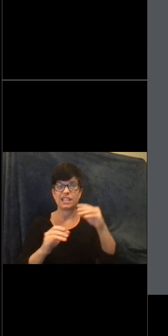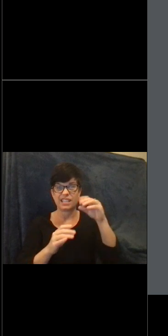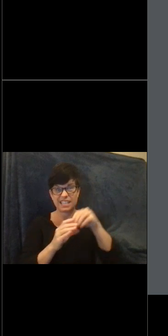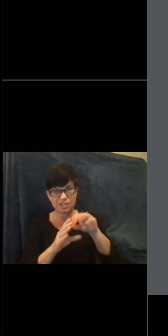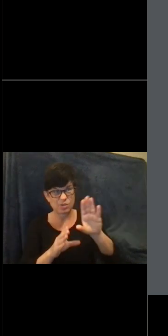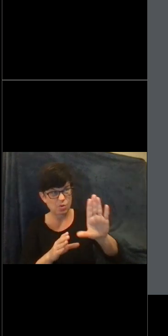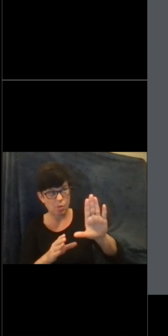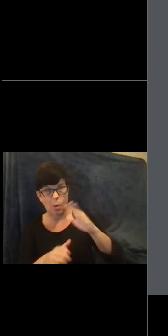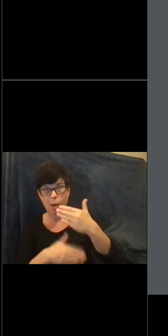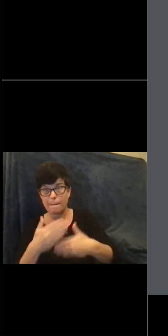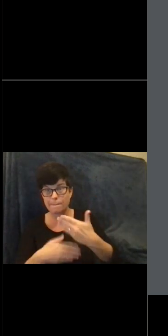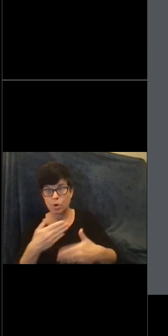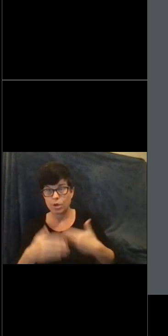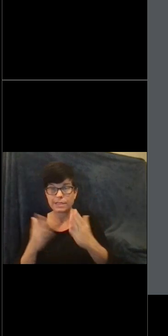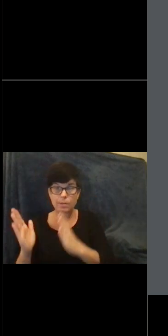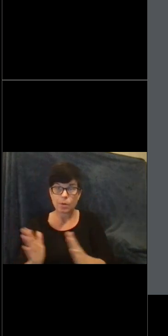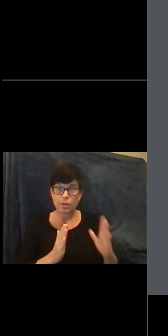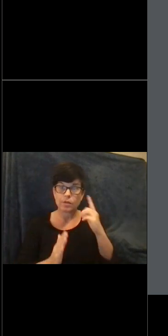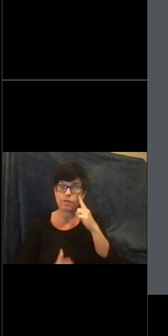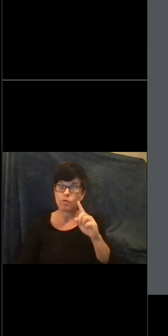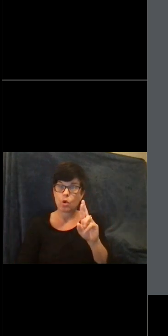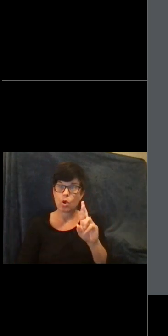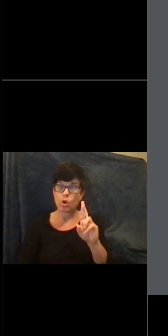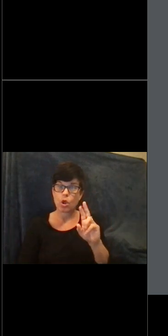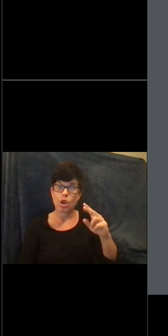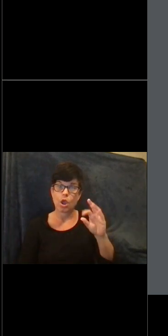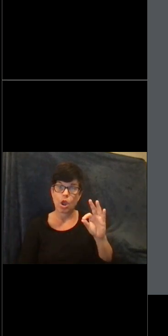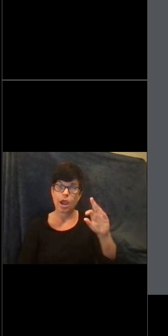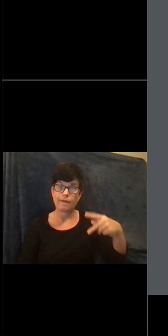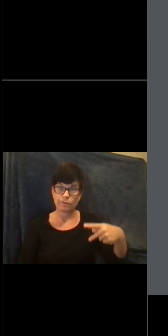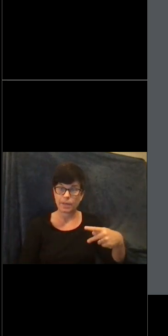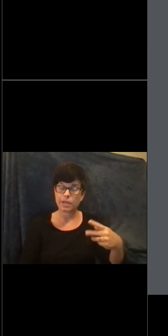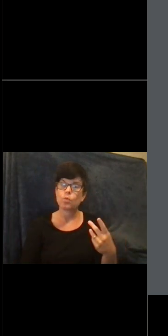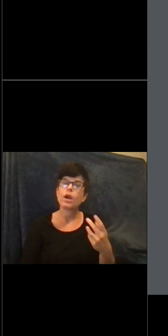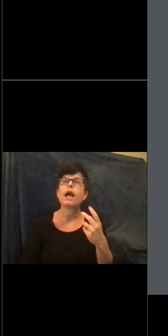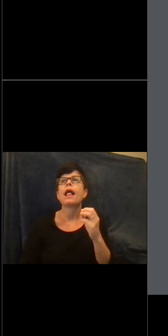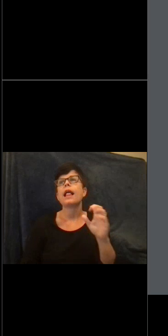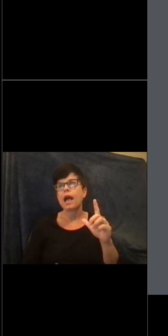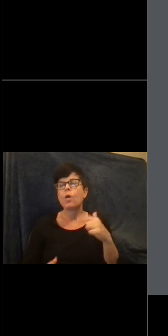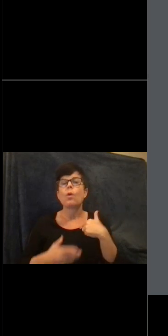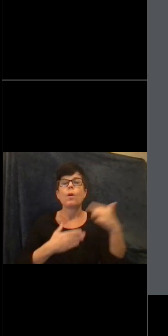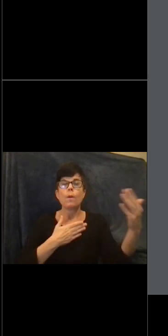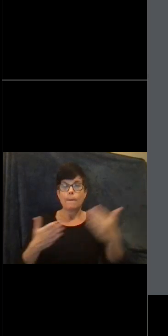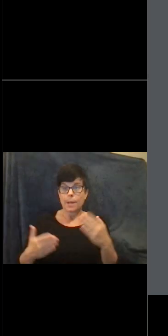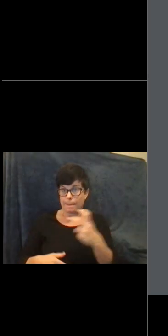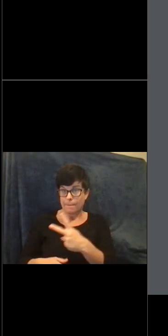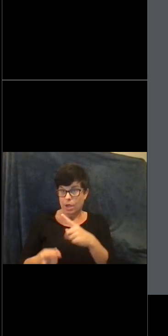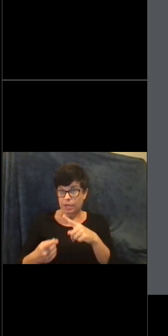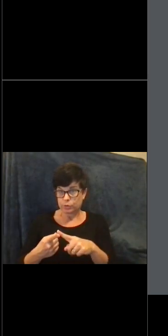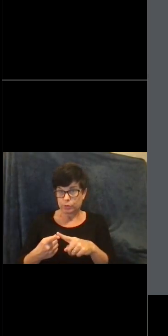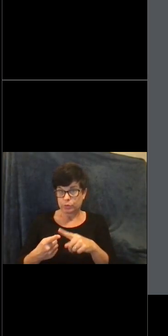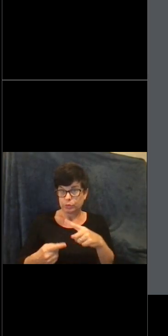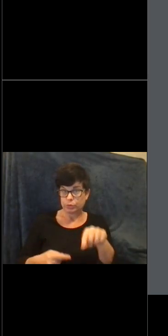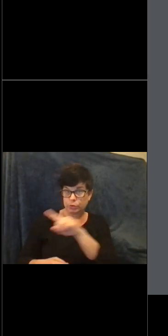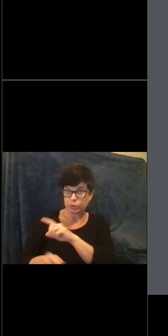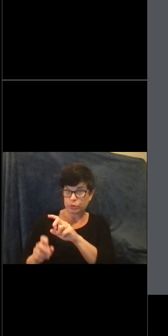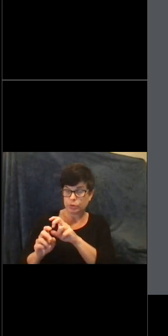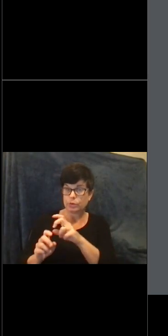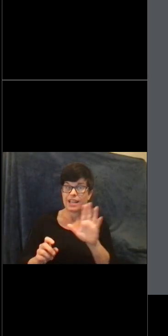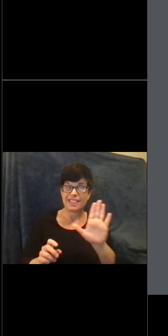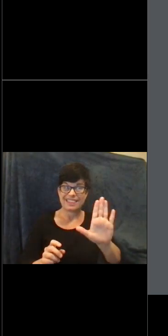work through in preparation for the RFP? Well, what will happen is we will bring that back to you. Their May meeting, you'll be